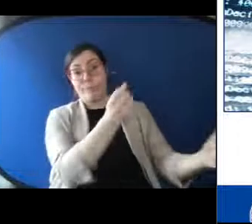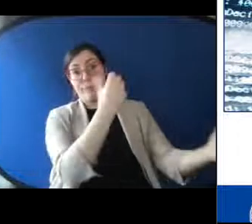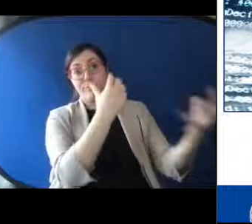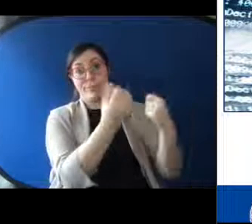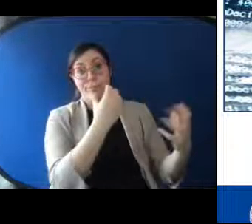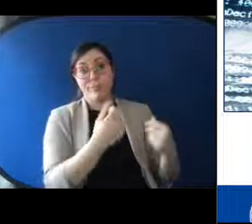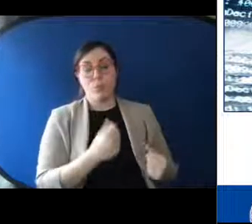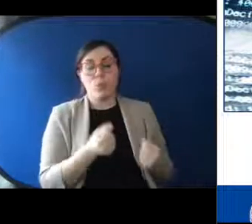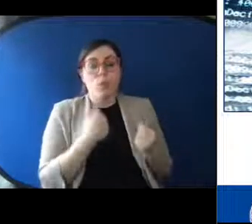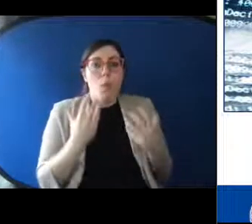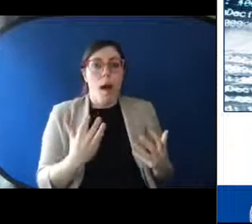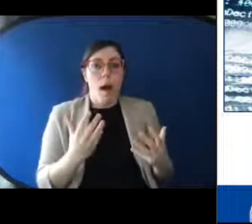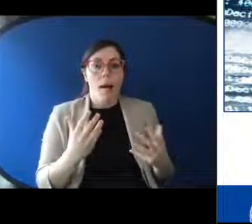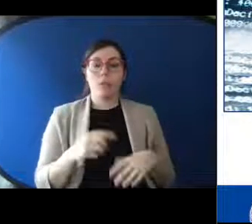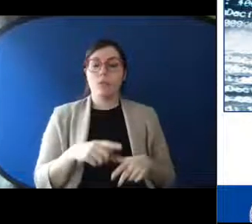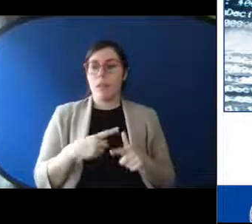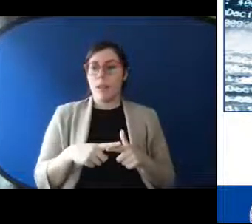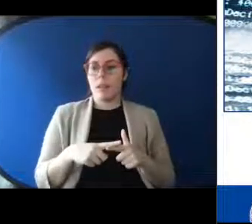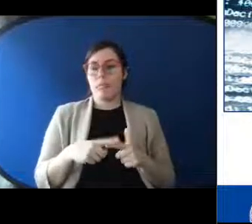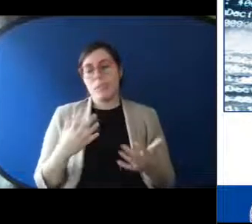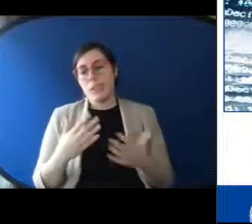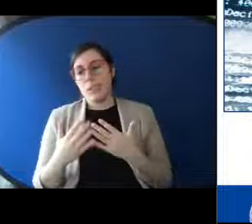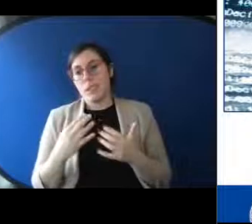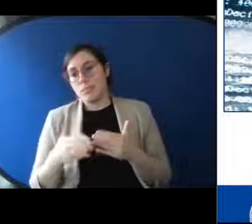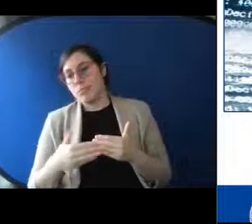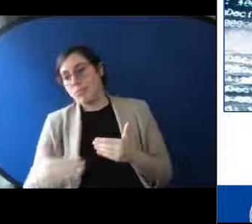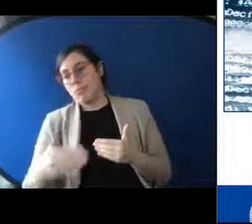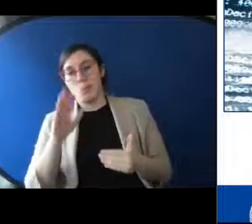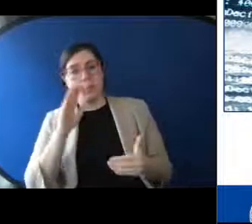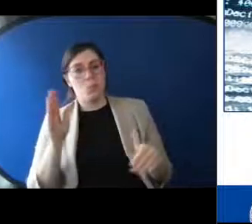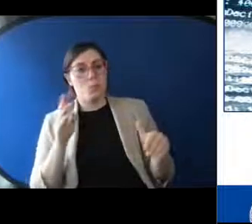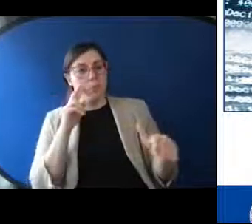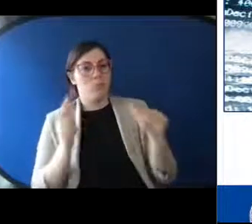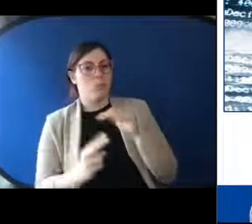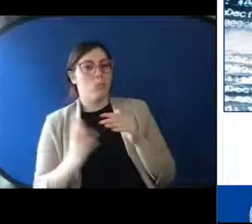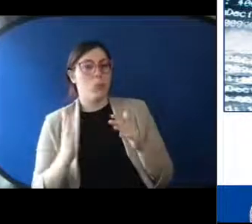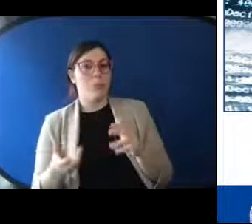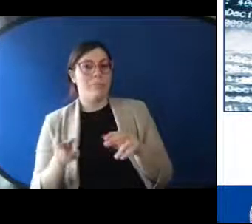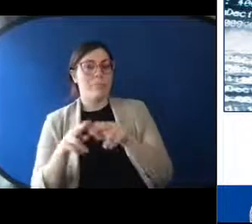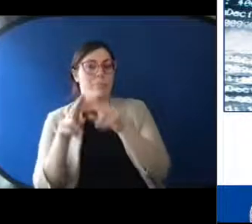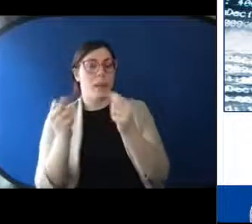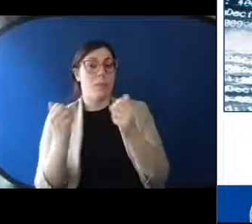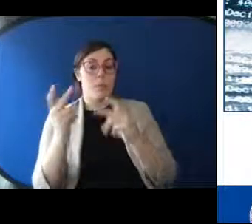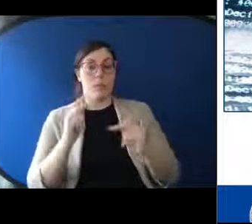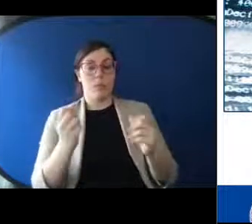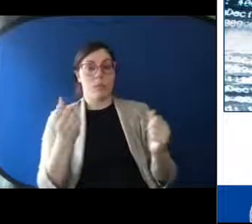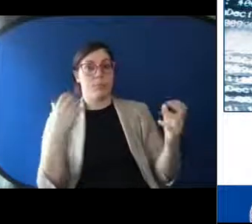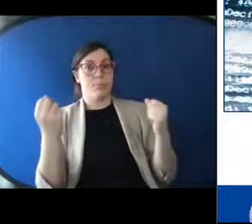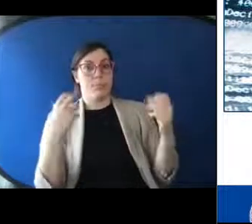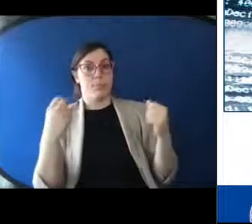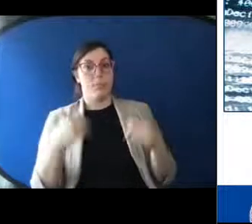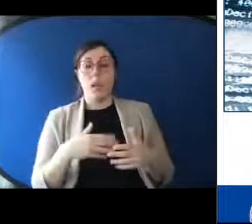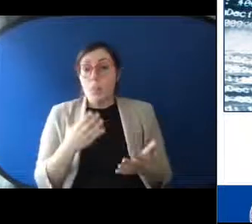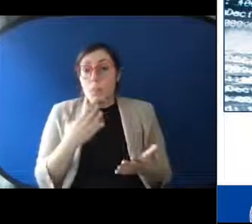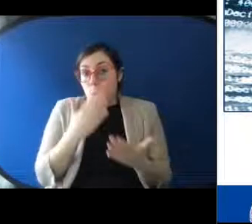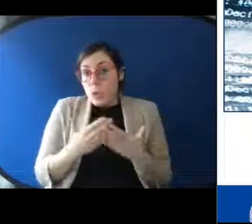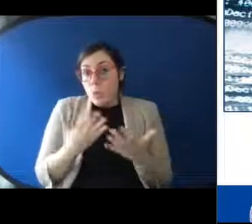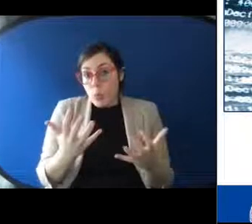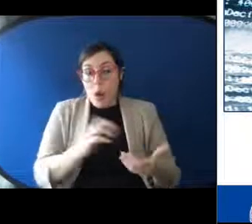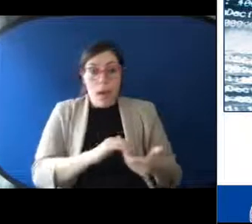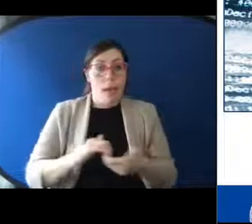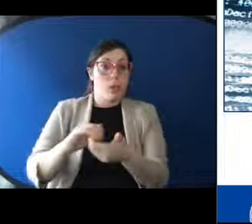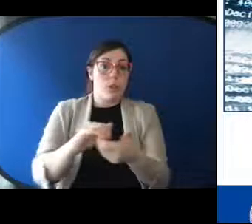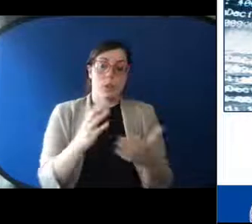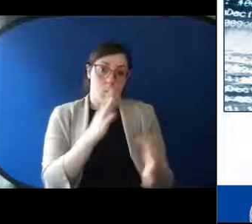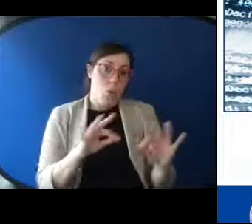to increase in the coming years as we have more and more collaboration, which is excellent. You know, that collaboration is exactly what we want,